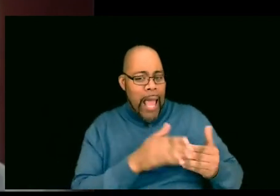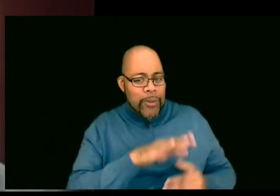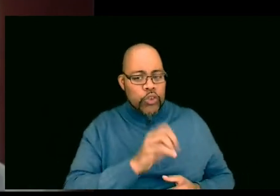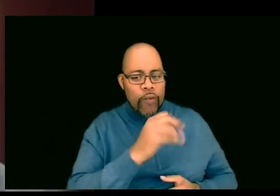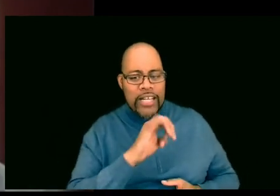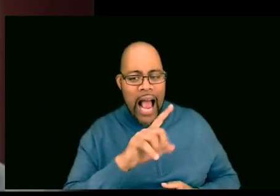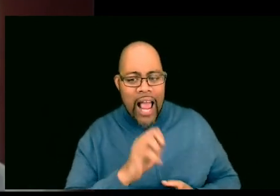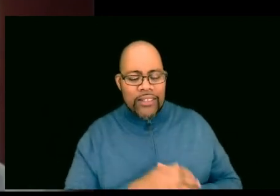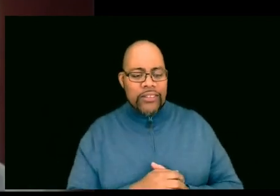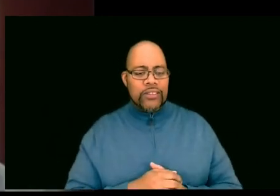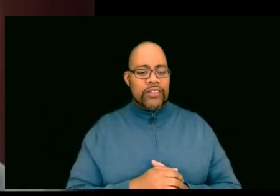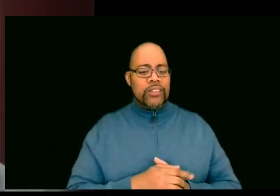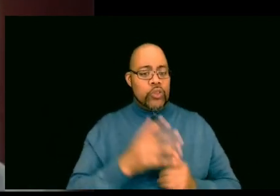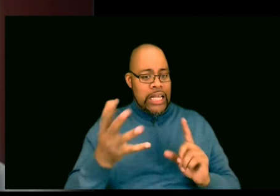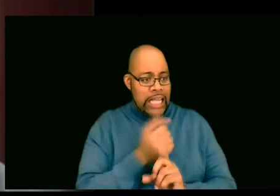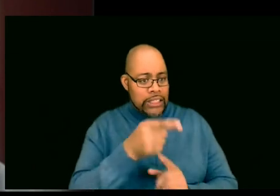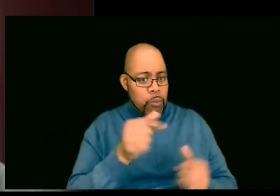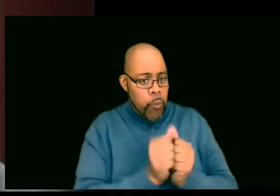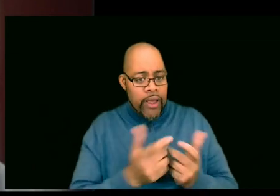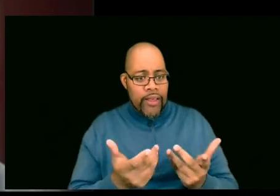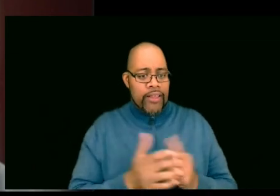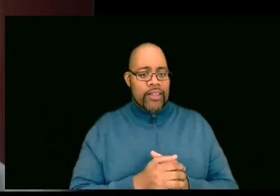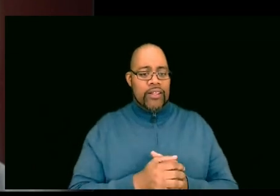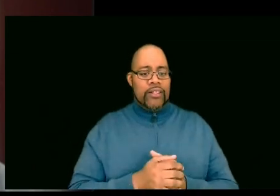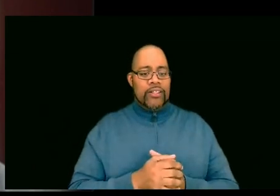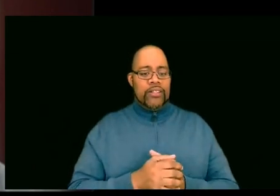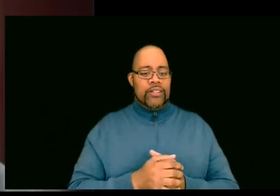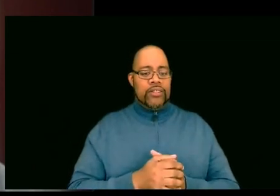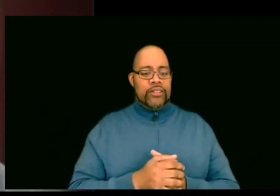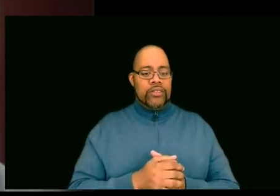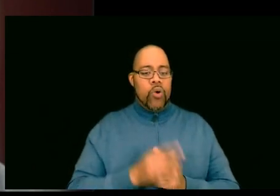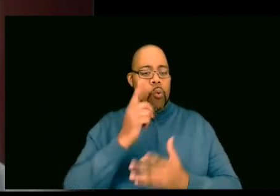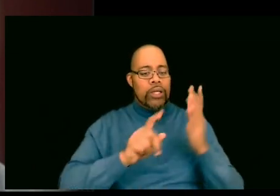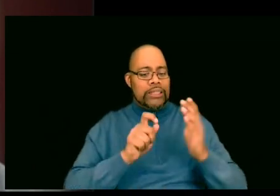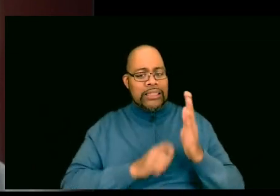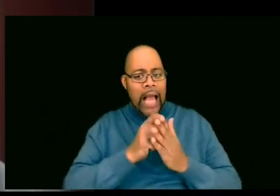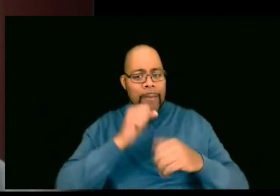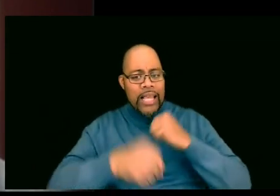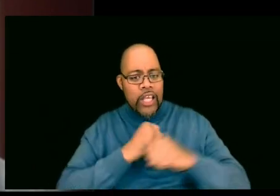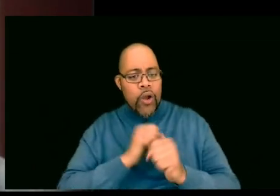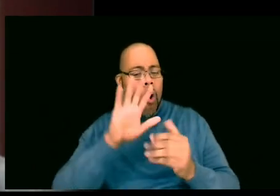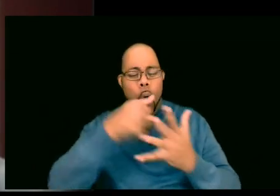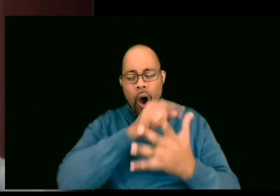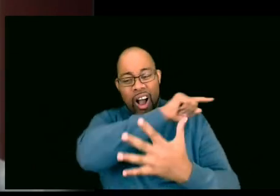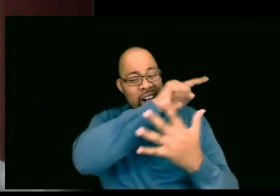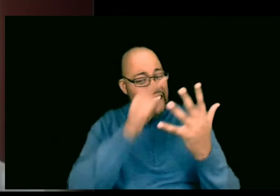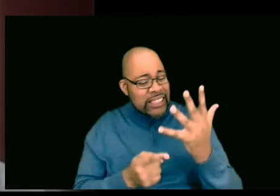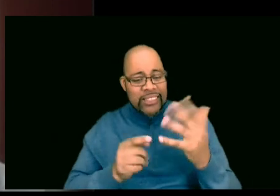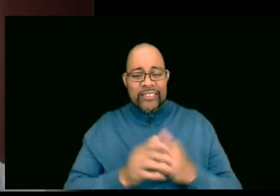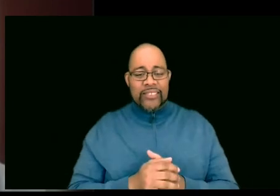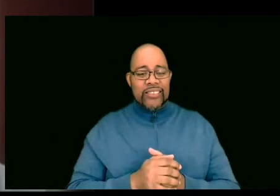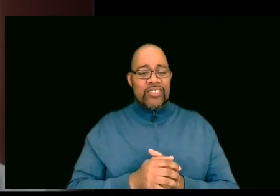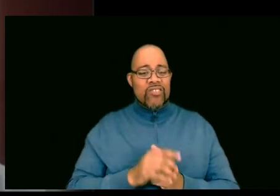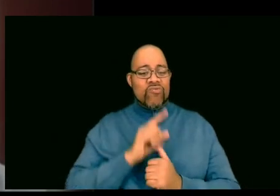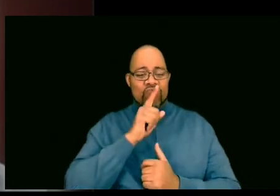they're juveniles and what have you, what can you catch them with, you know, and what time of the year can you, all those things